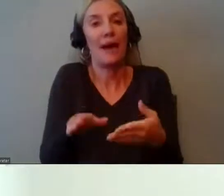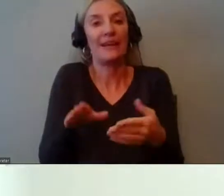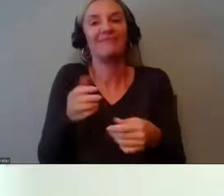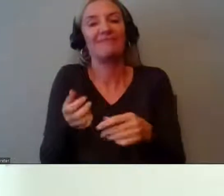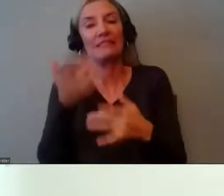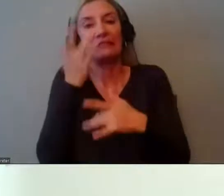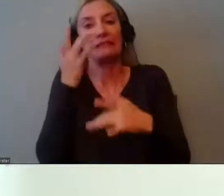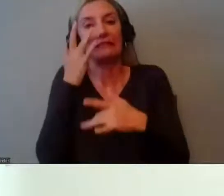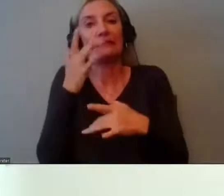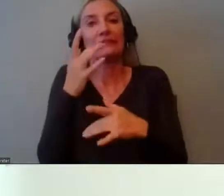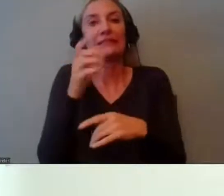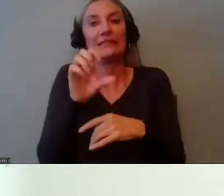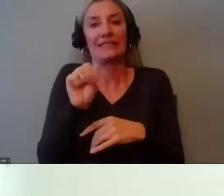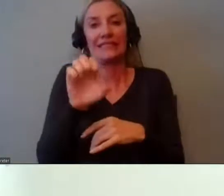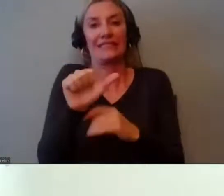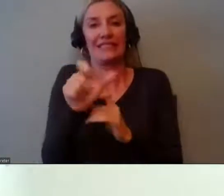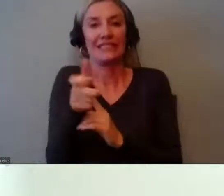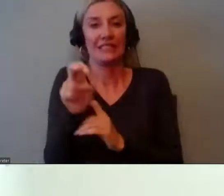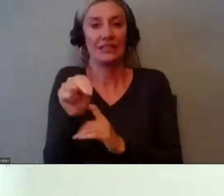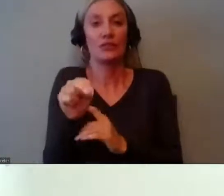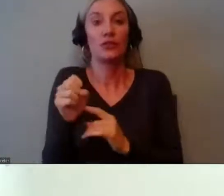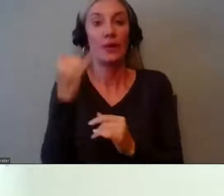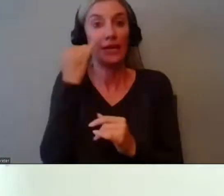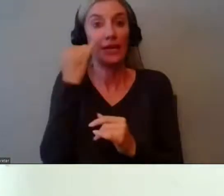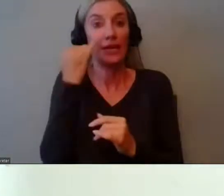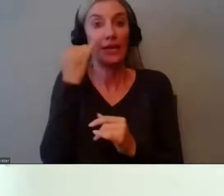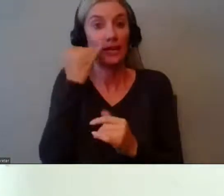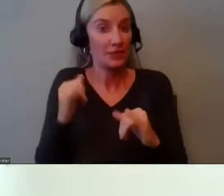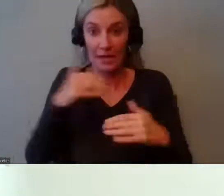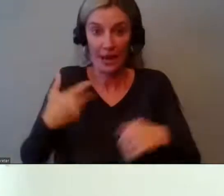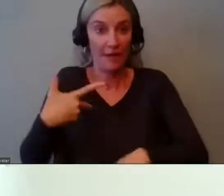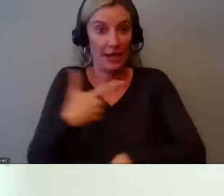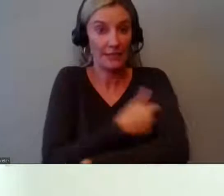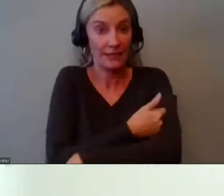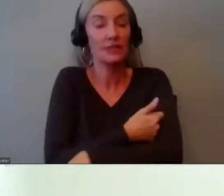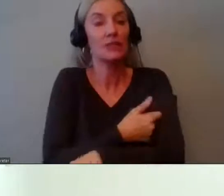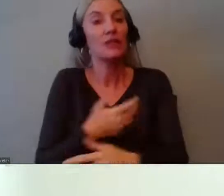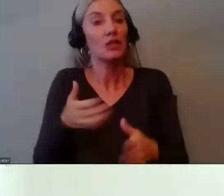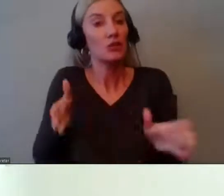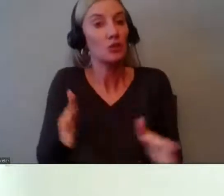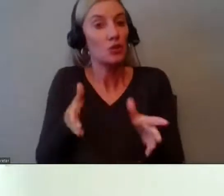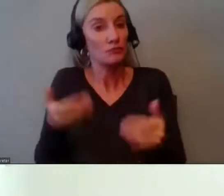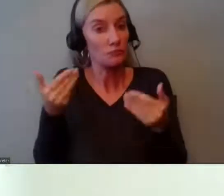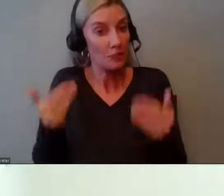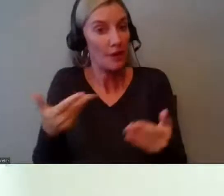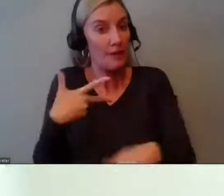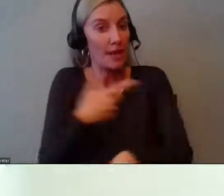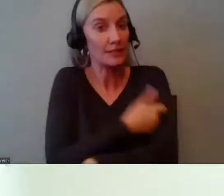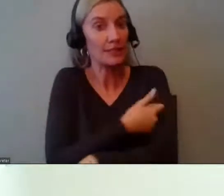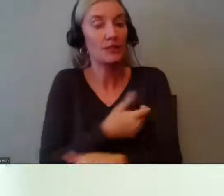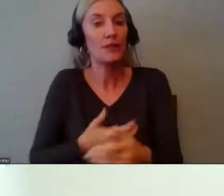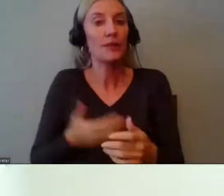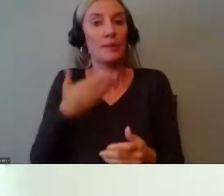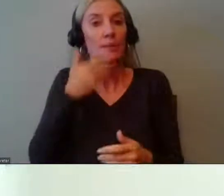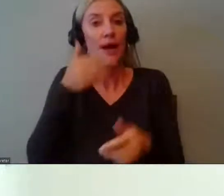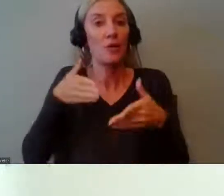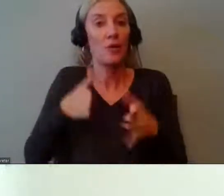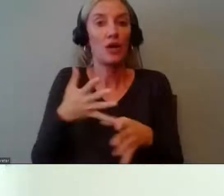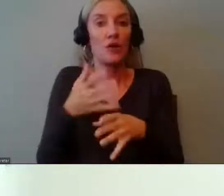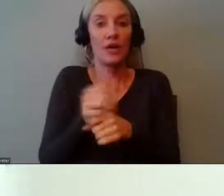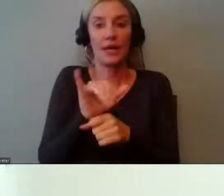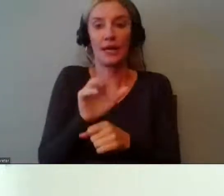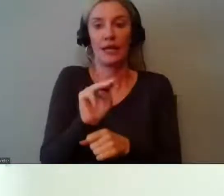vaccinated if you're still unvaccinated. Vaccines are the most reliable way to gain immunity. Get your third dose if you're